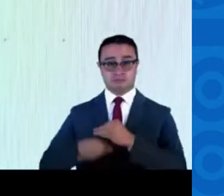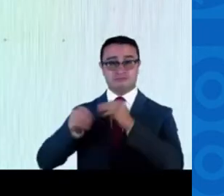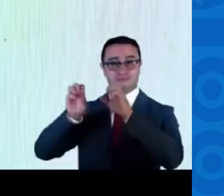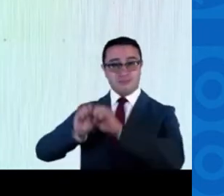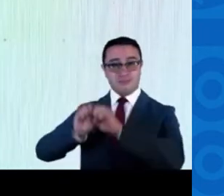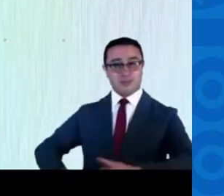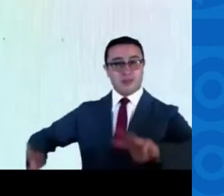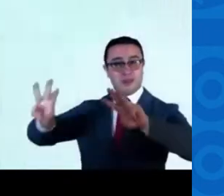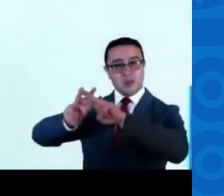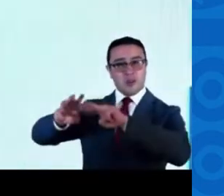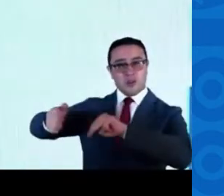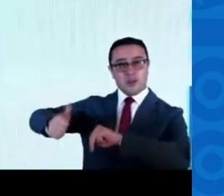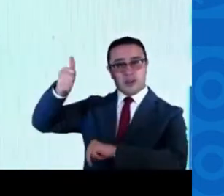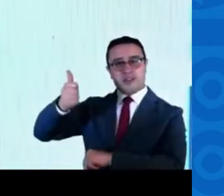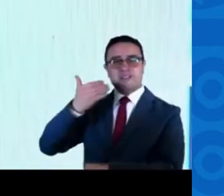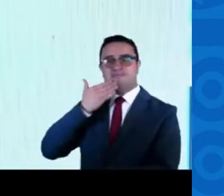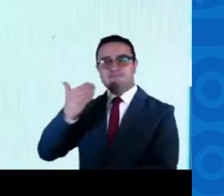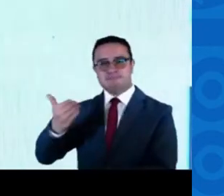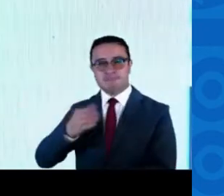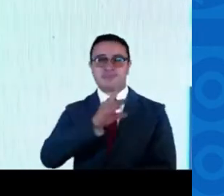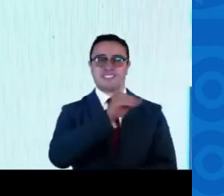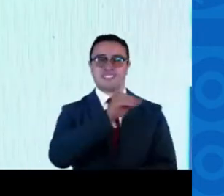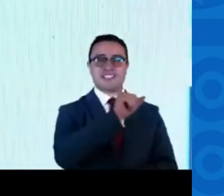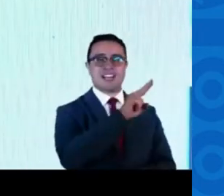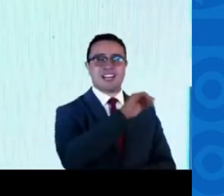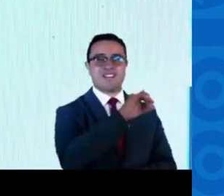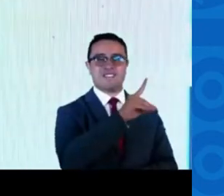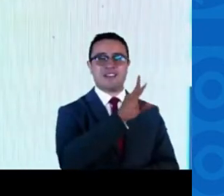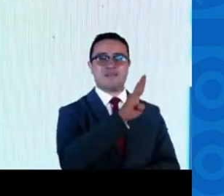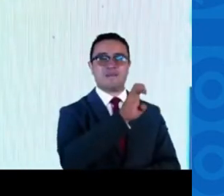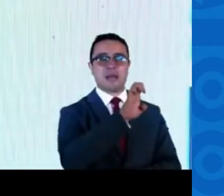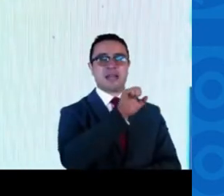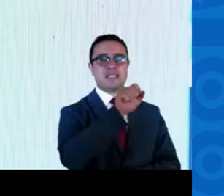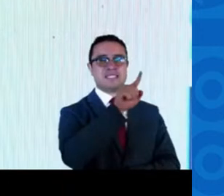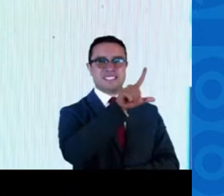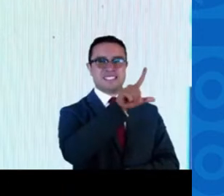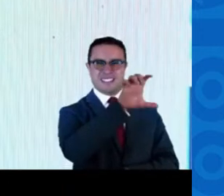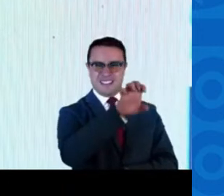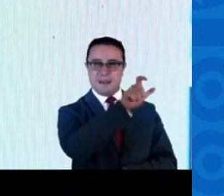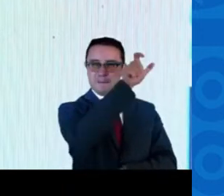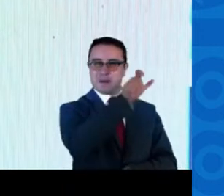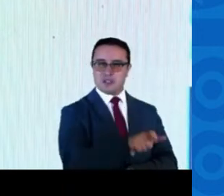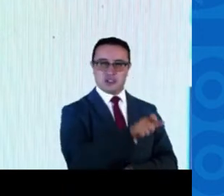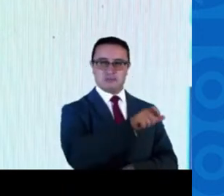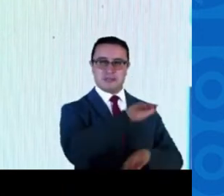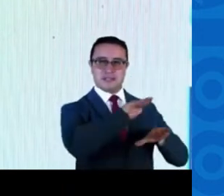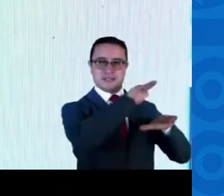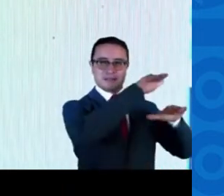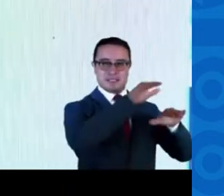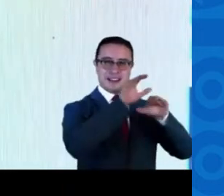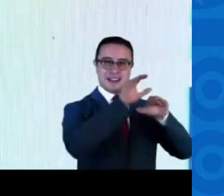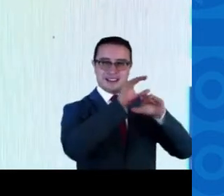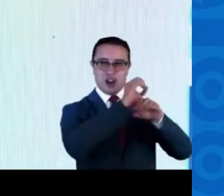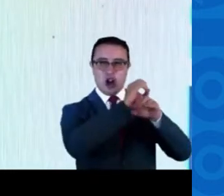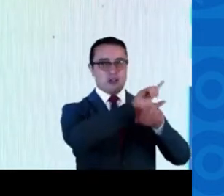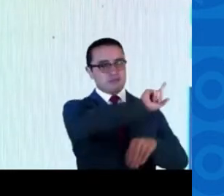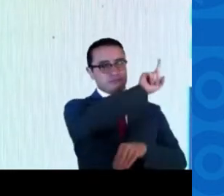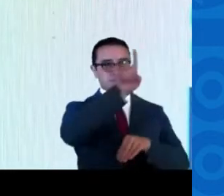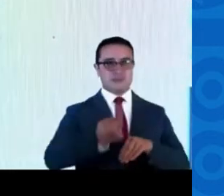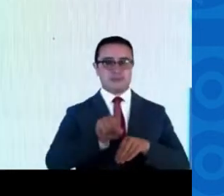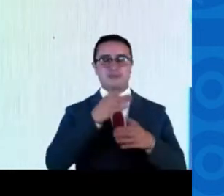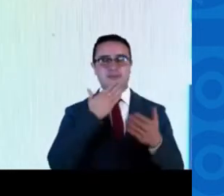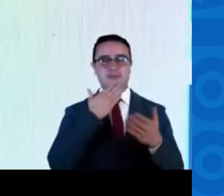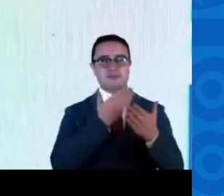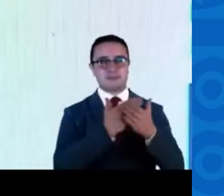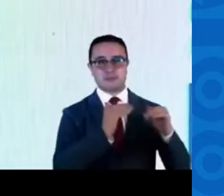thank the General Secretary for his words. Thank you, Mr. David Beasley, for representing our organization in this event